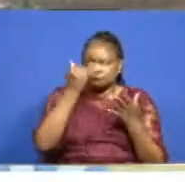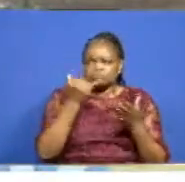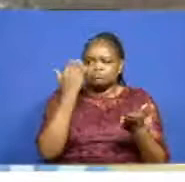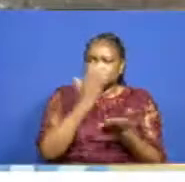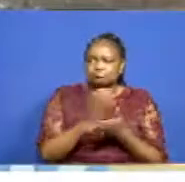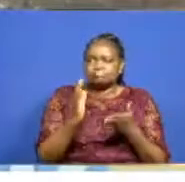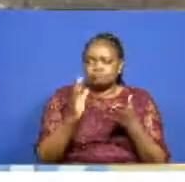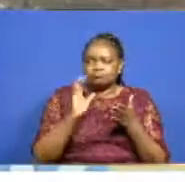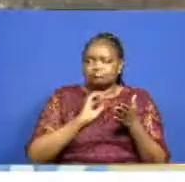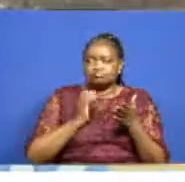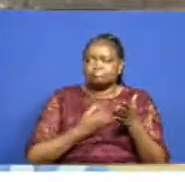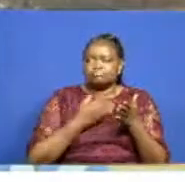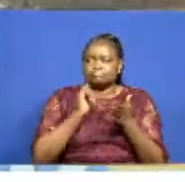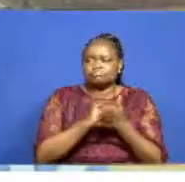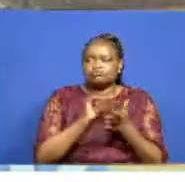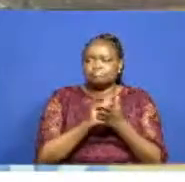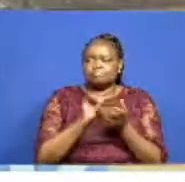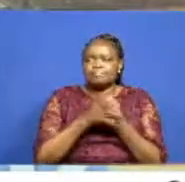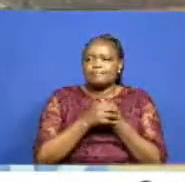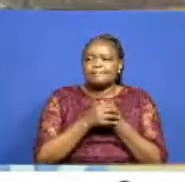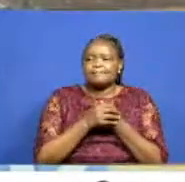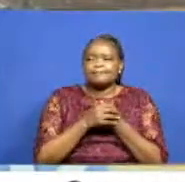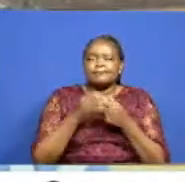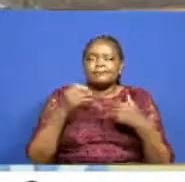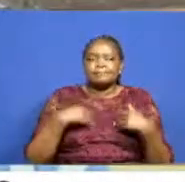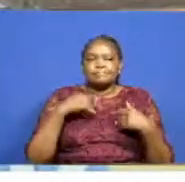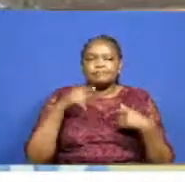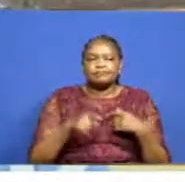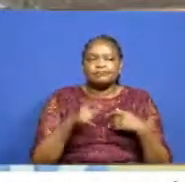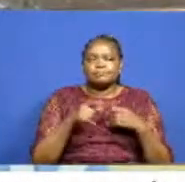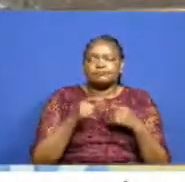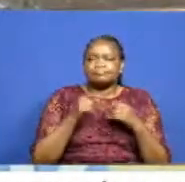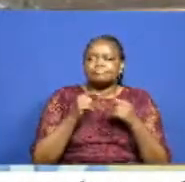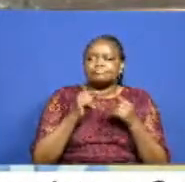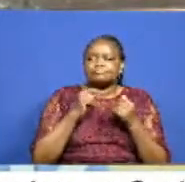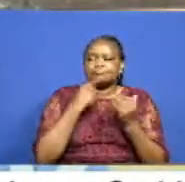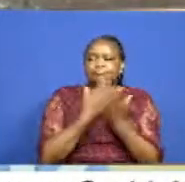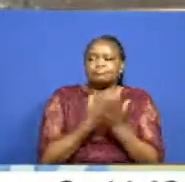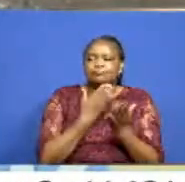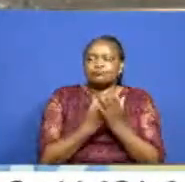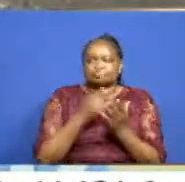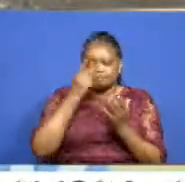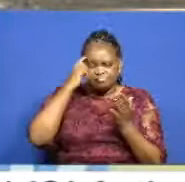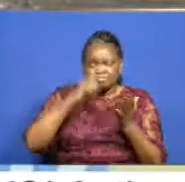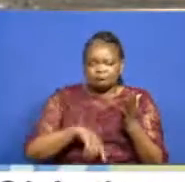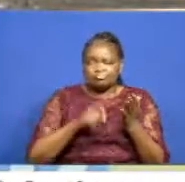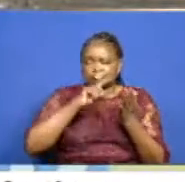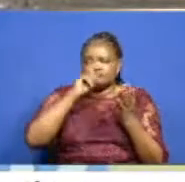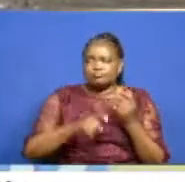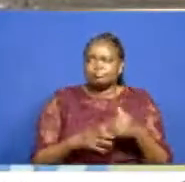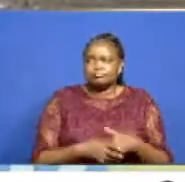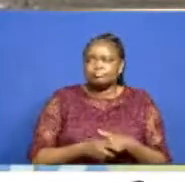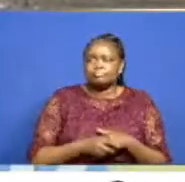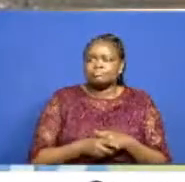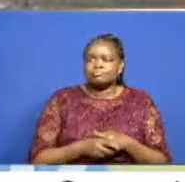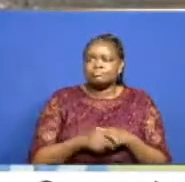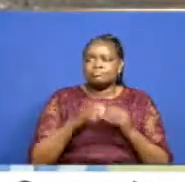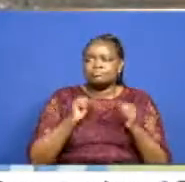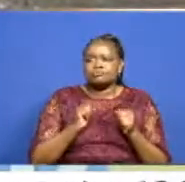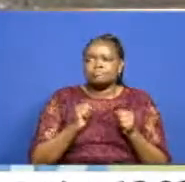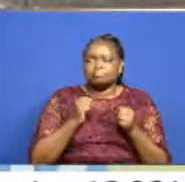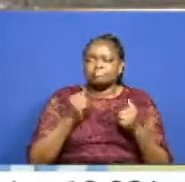the committee that mm-hmm. came up with some of these new proposals? What do you feel is going to be